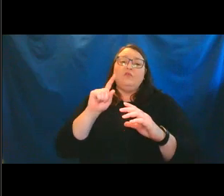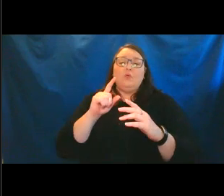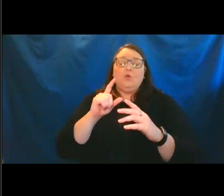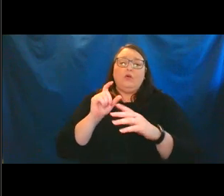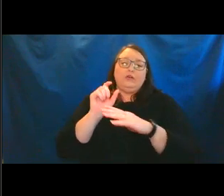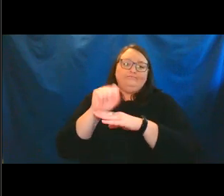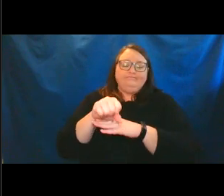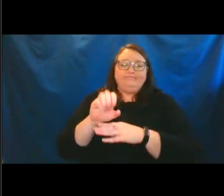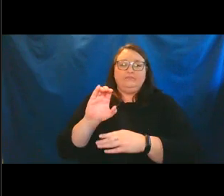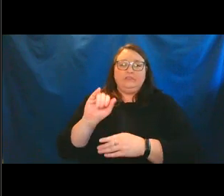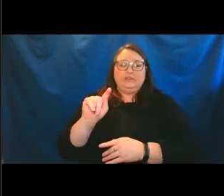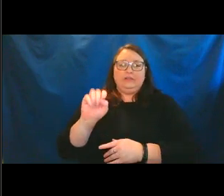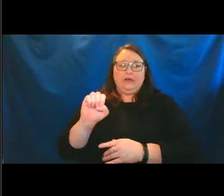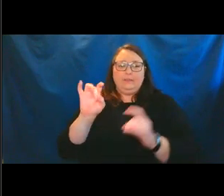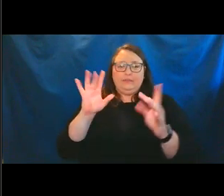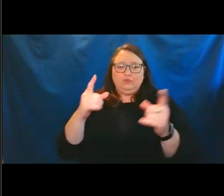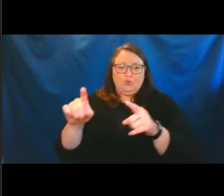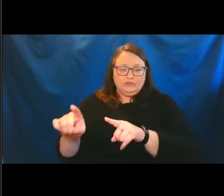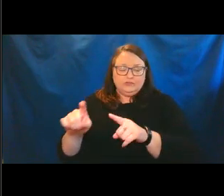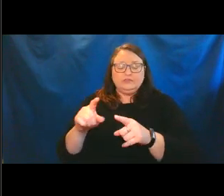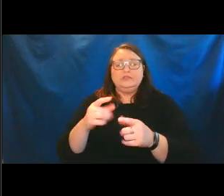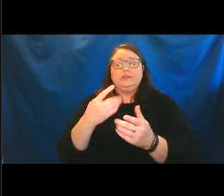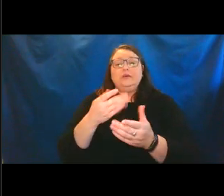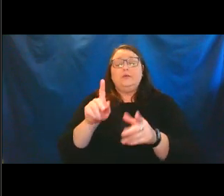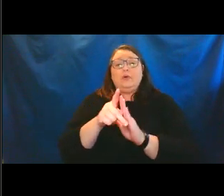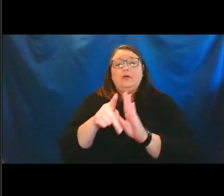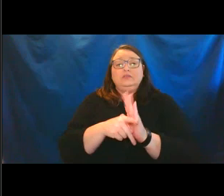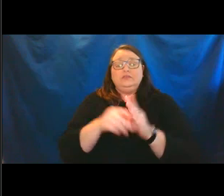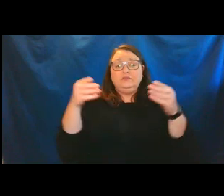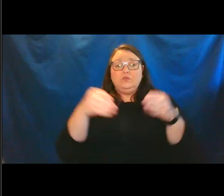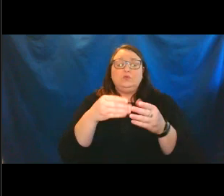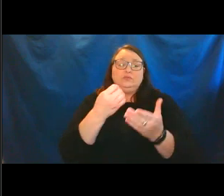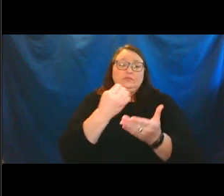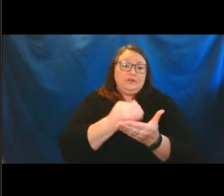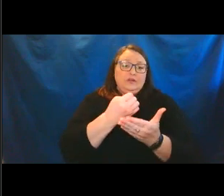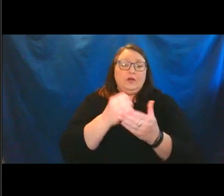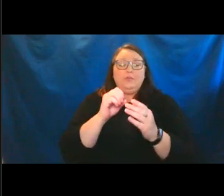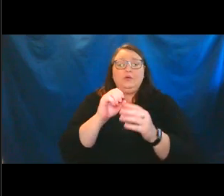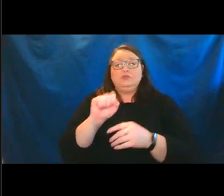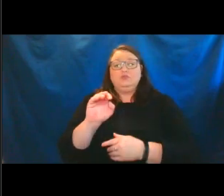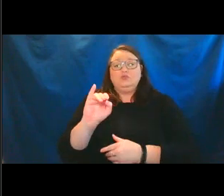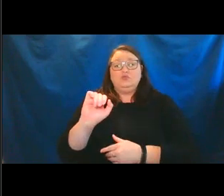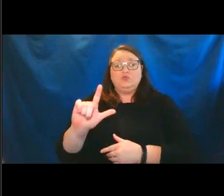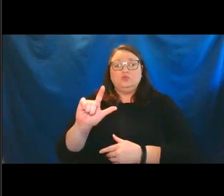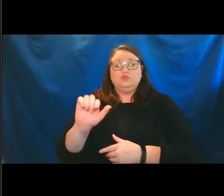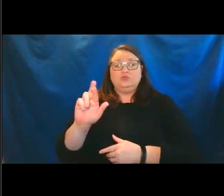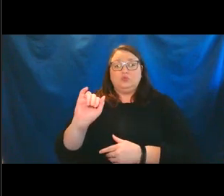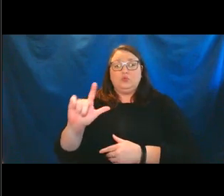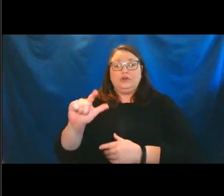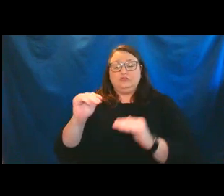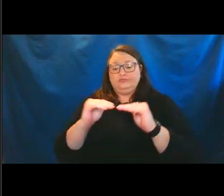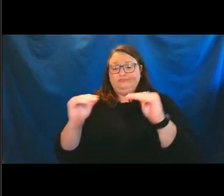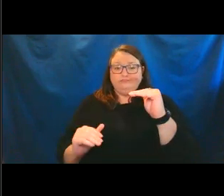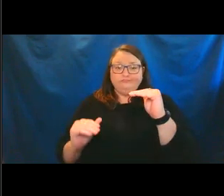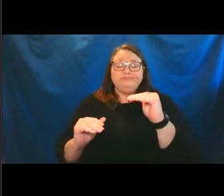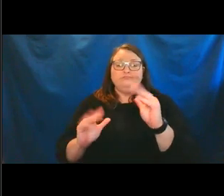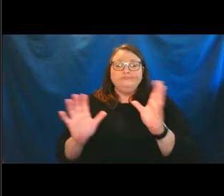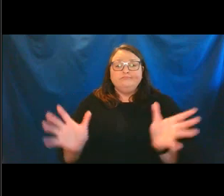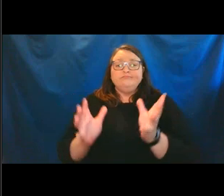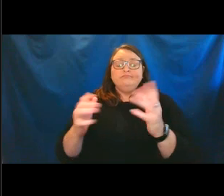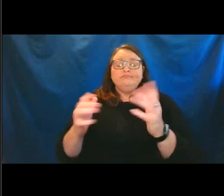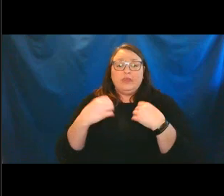with policies that address economic, social, and racial inequities while advancing health, livability, and justice throughout all